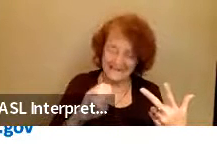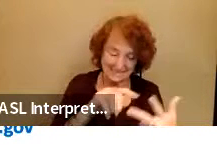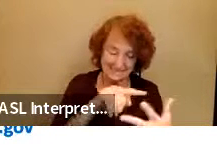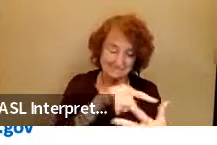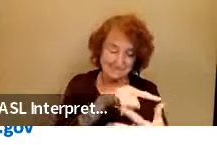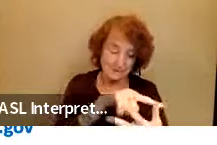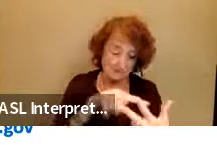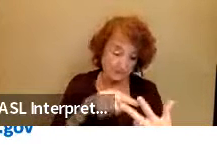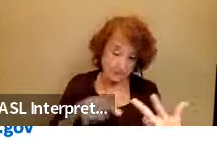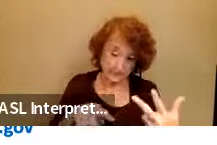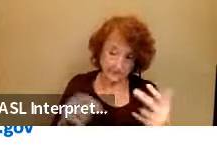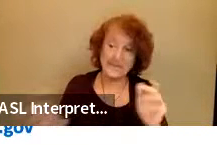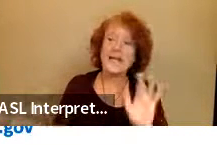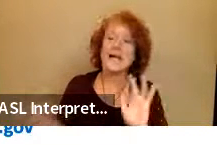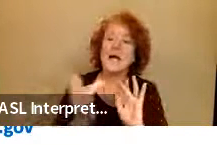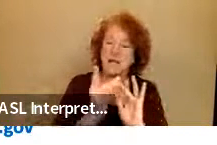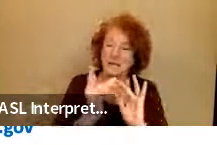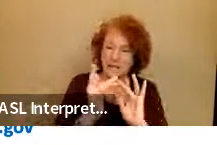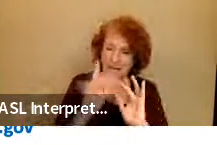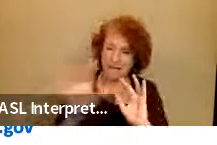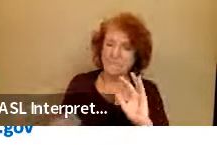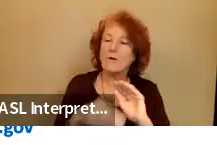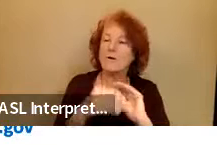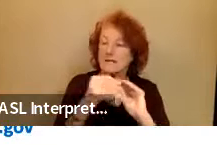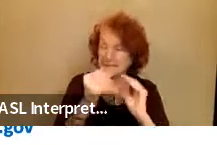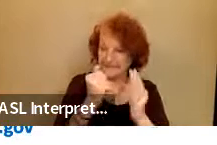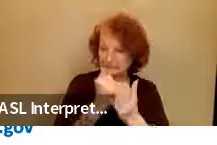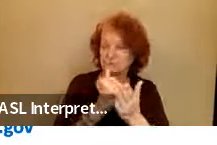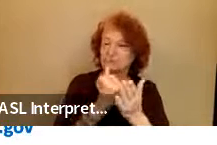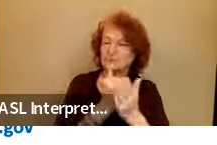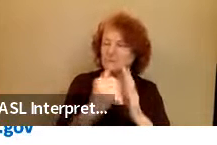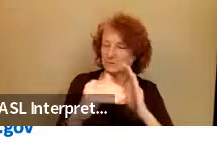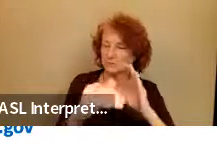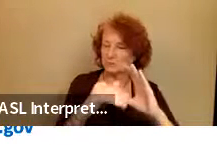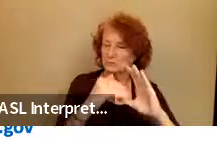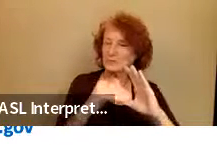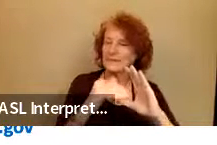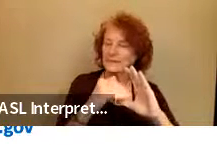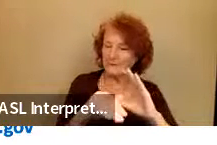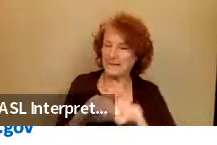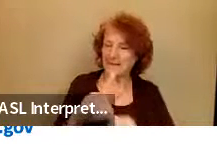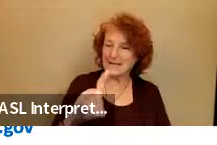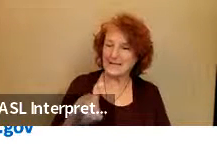may also contact us for additional assistance via email at